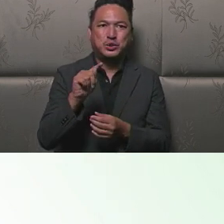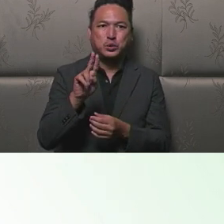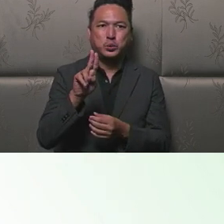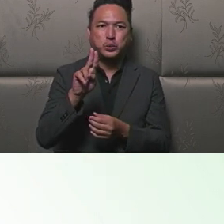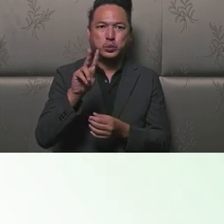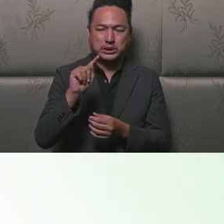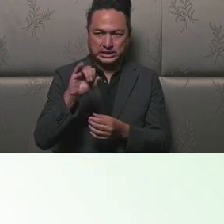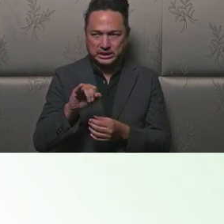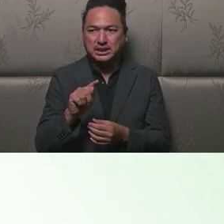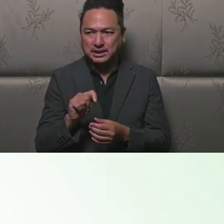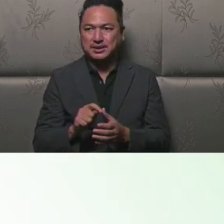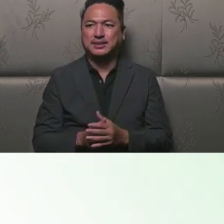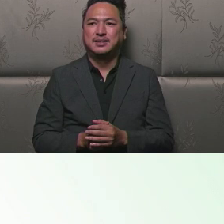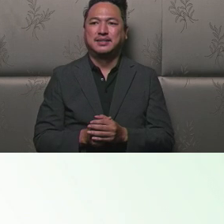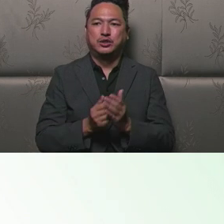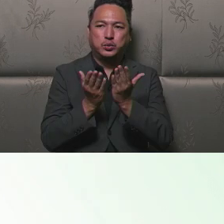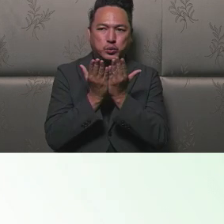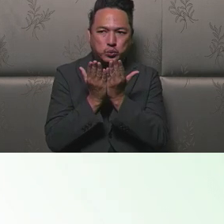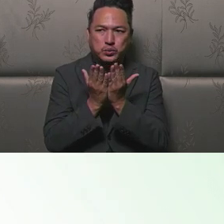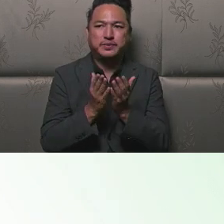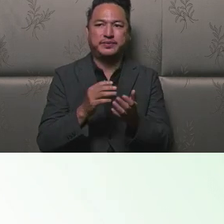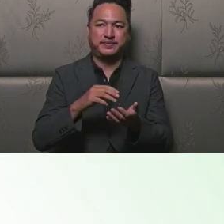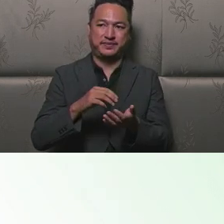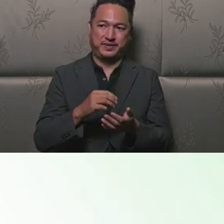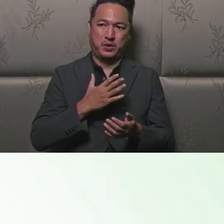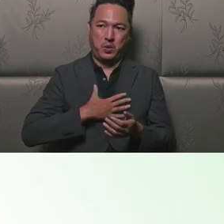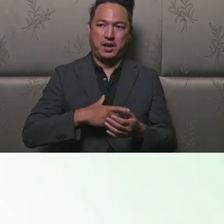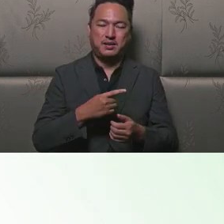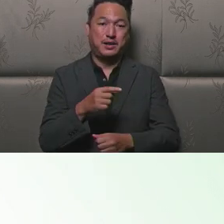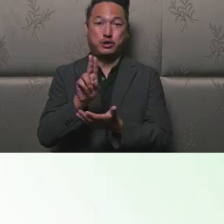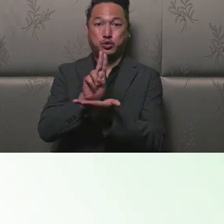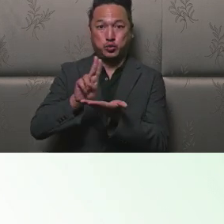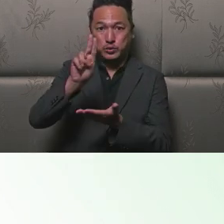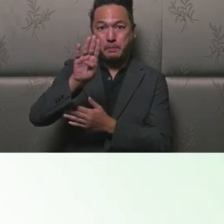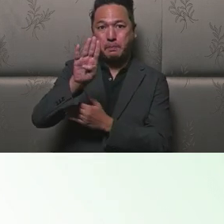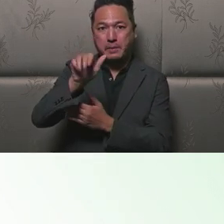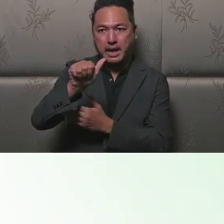school diploma. And you can prove to be, and you first register with